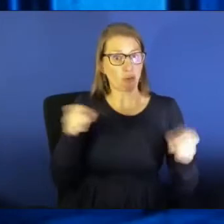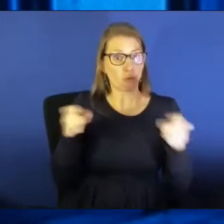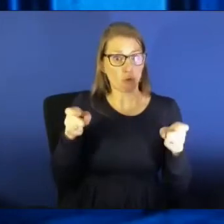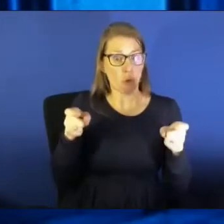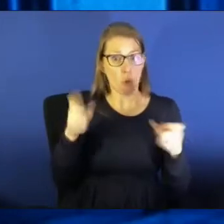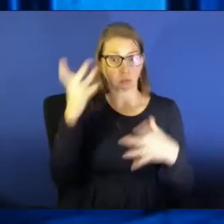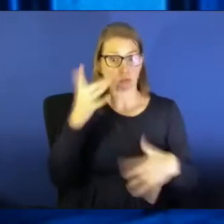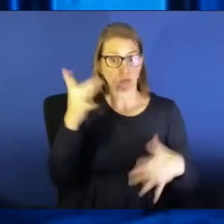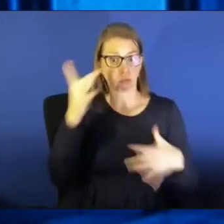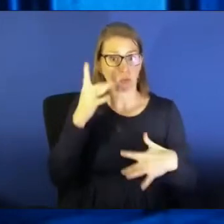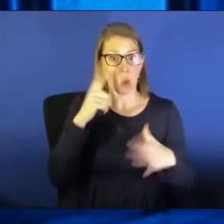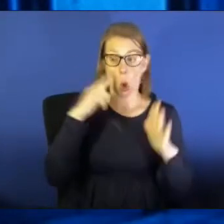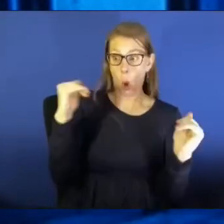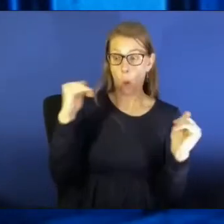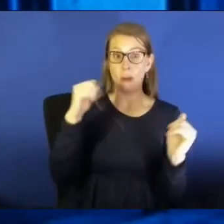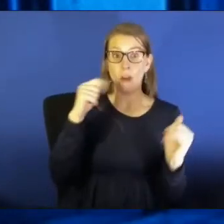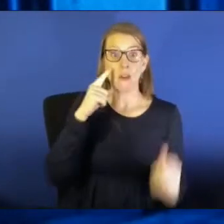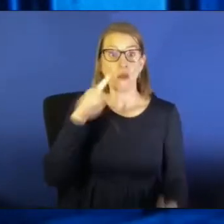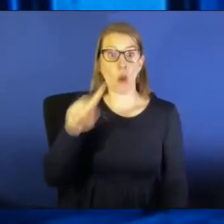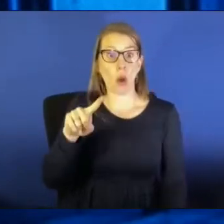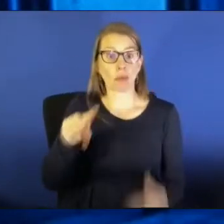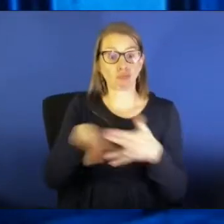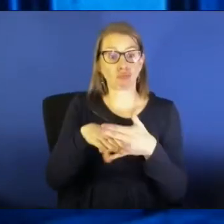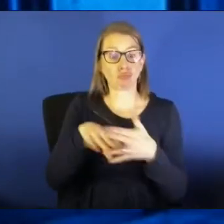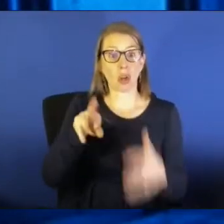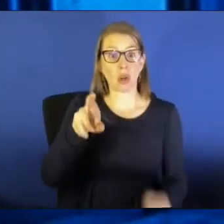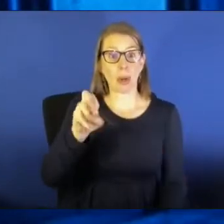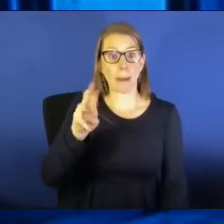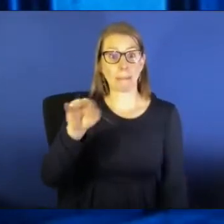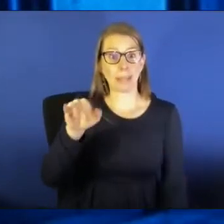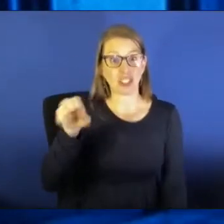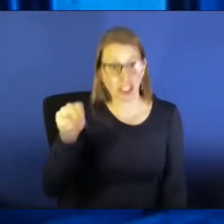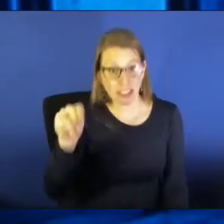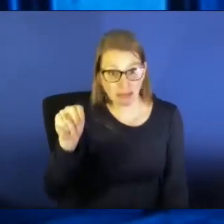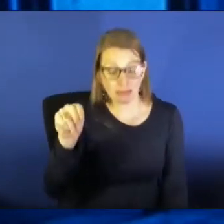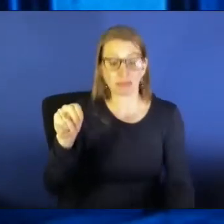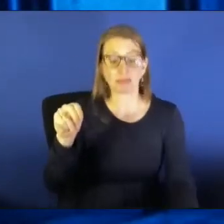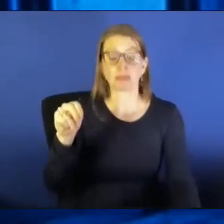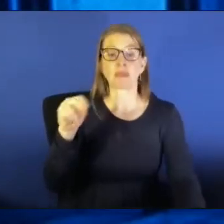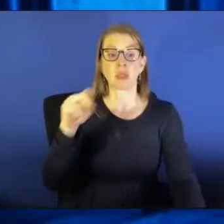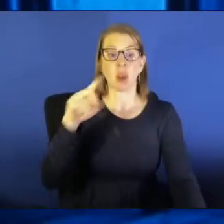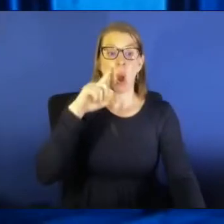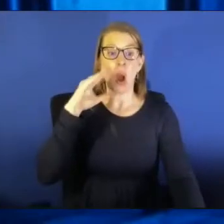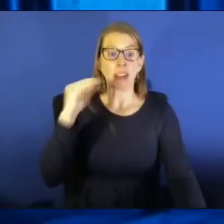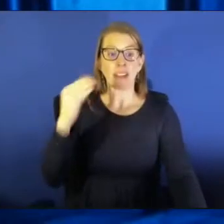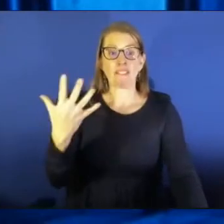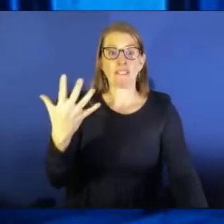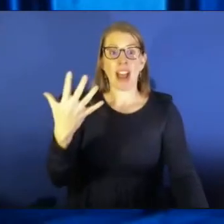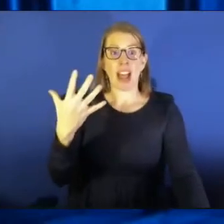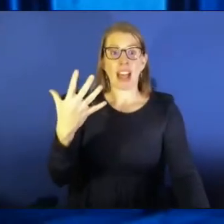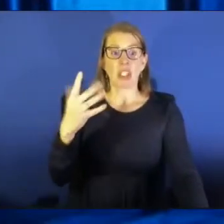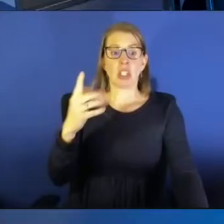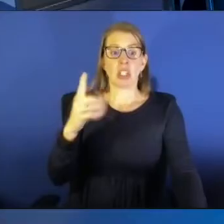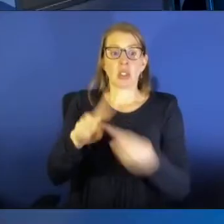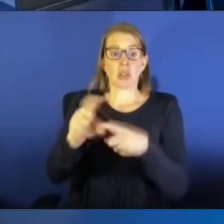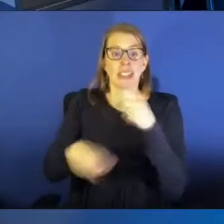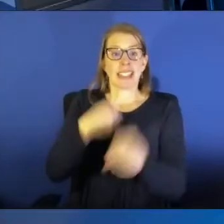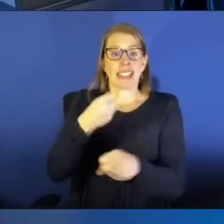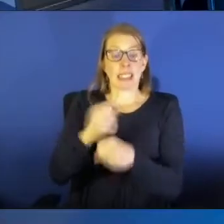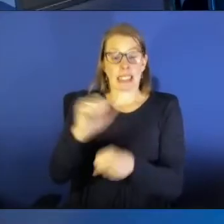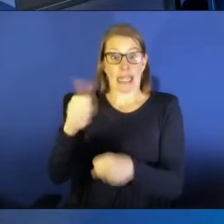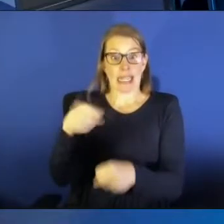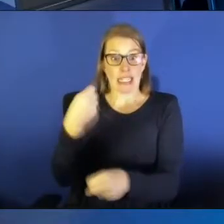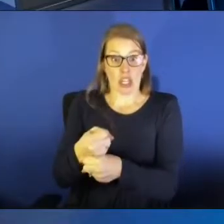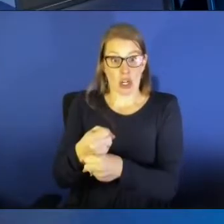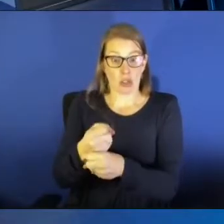a remission. And hopefully in the next 5 to 10 years, we're going to have some data that will tell us about cure rates. Mm-hmm. So I think some